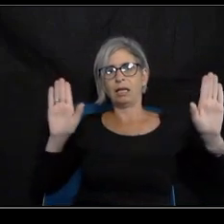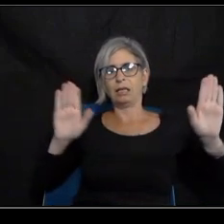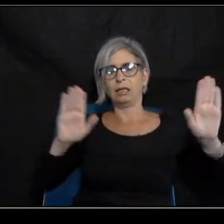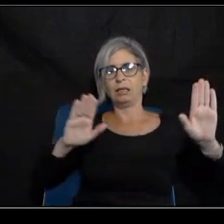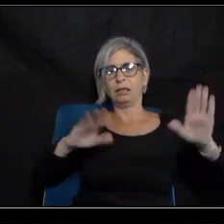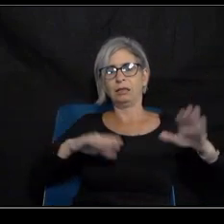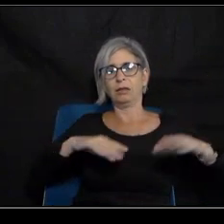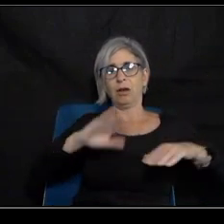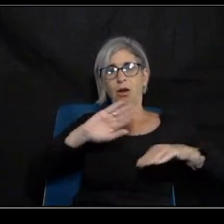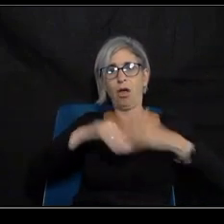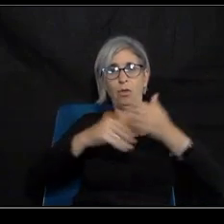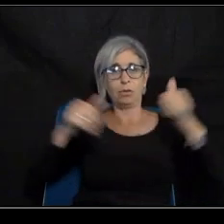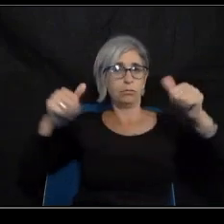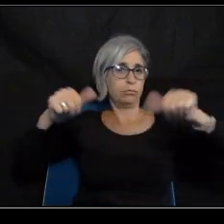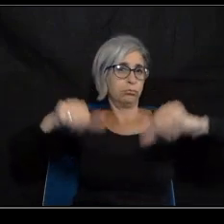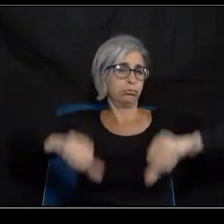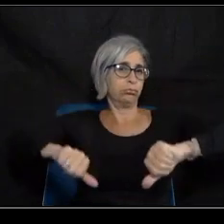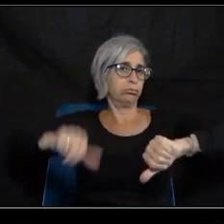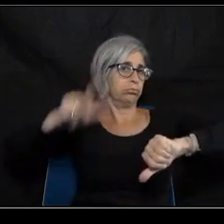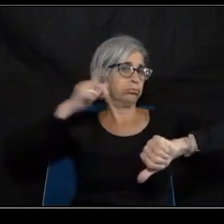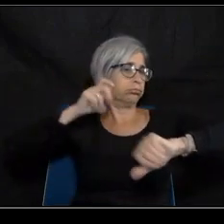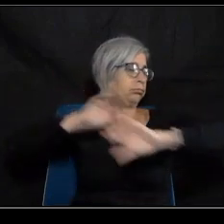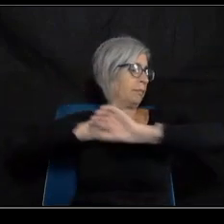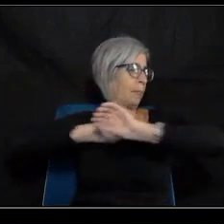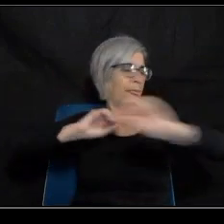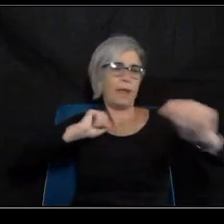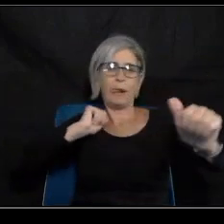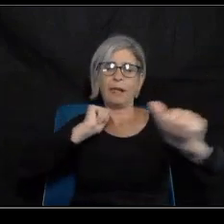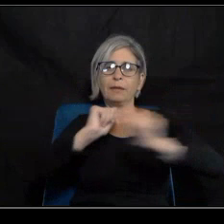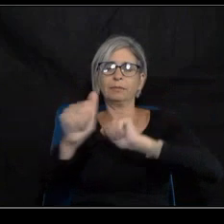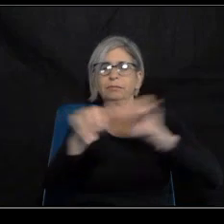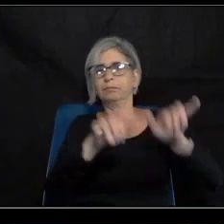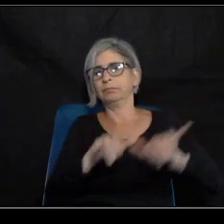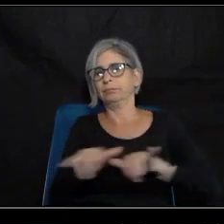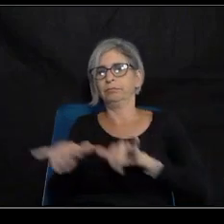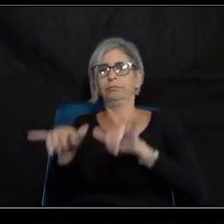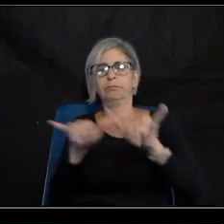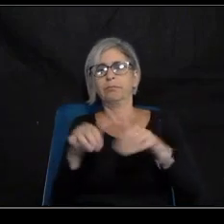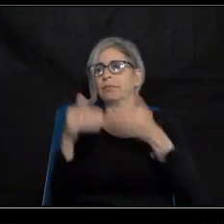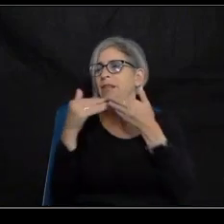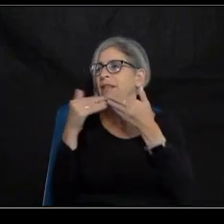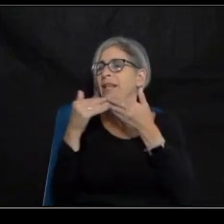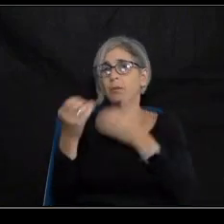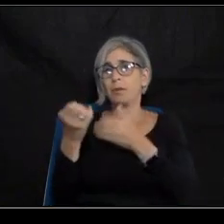All those opposed? Hearing none, motion passes unanimously. Thank you.